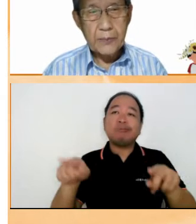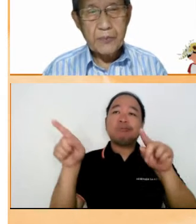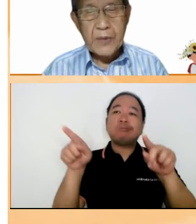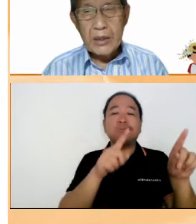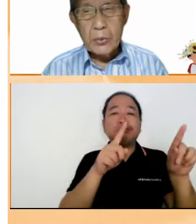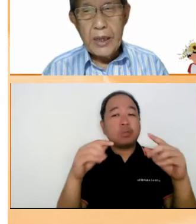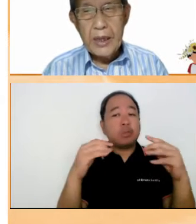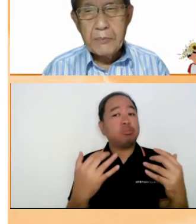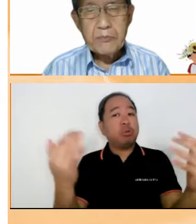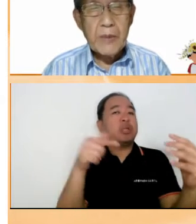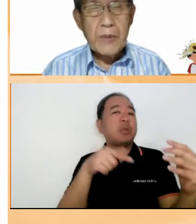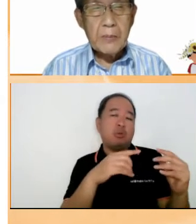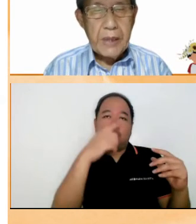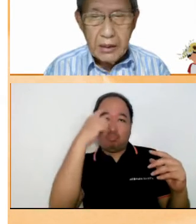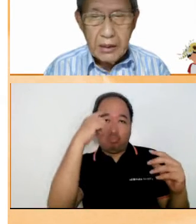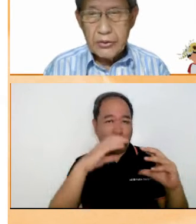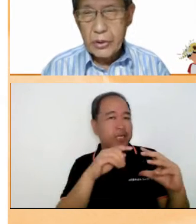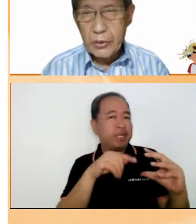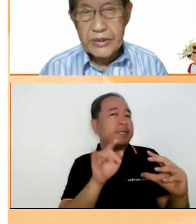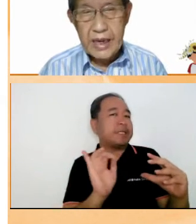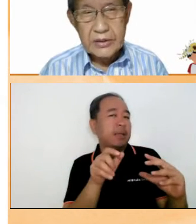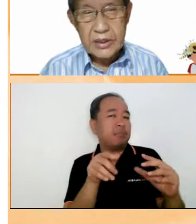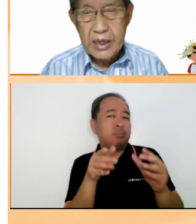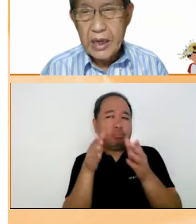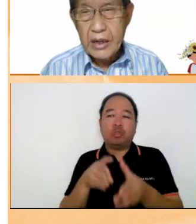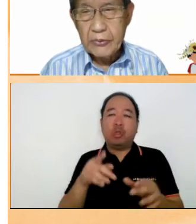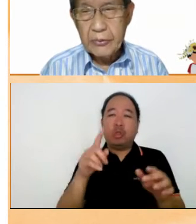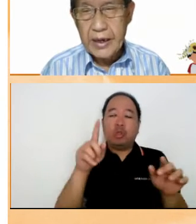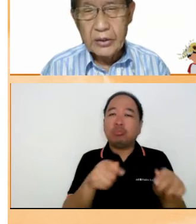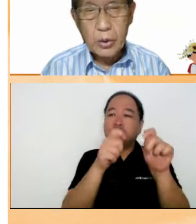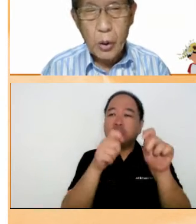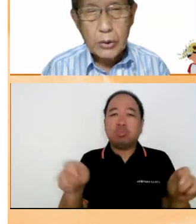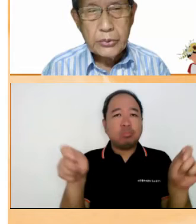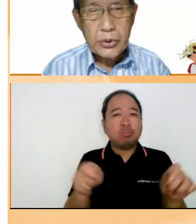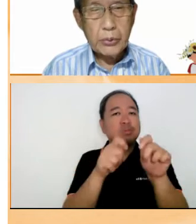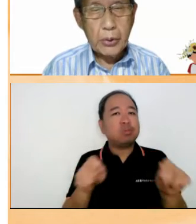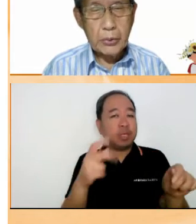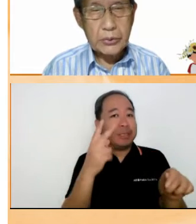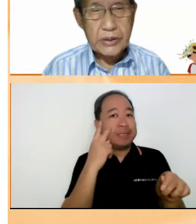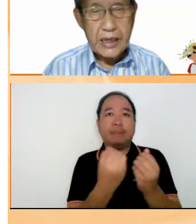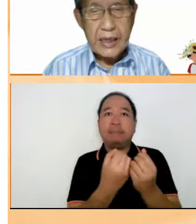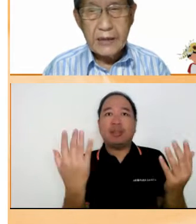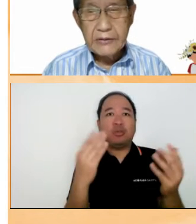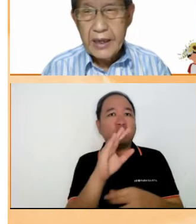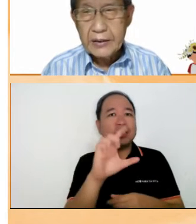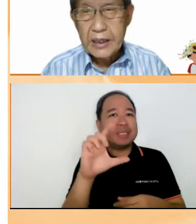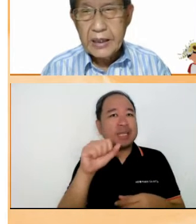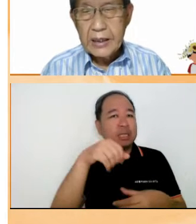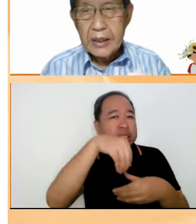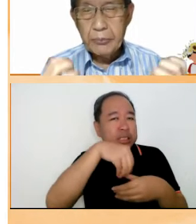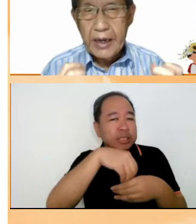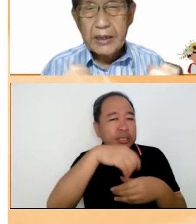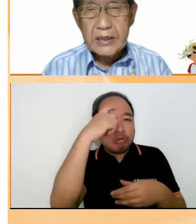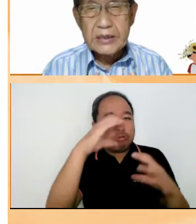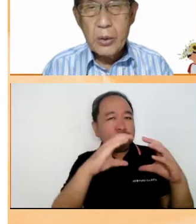conductor. We have billions of cells in our brain called neurons, and yet